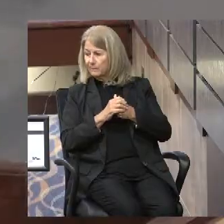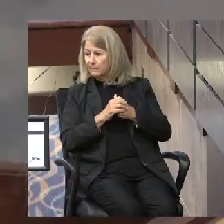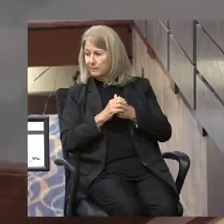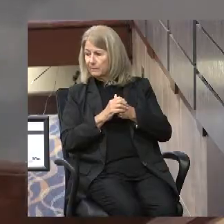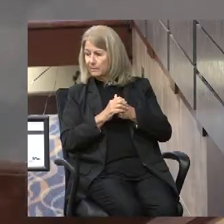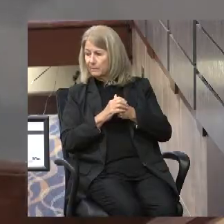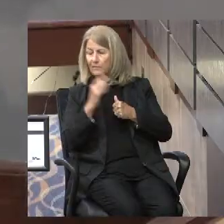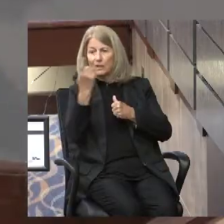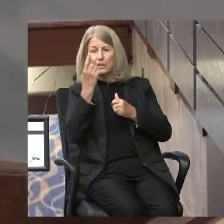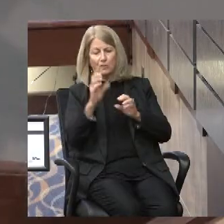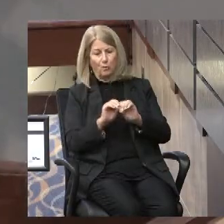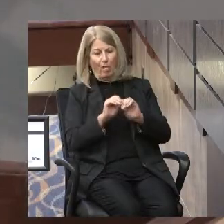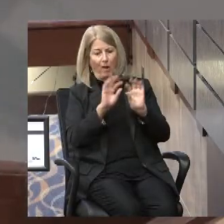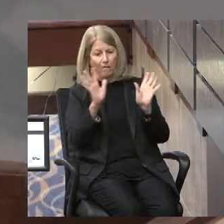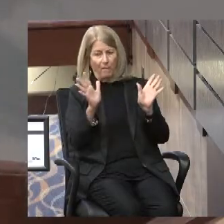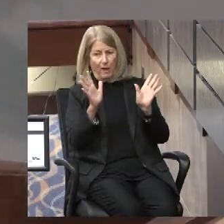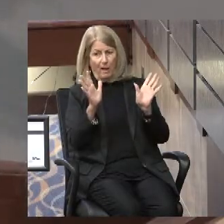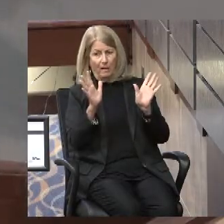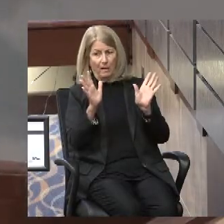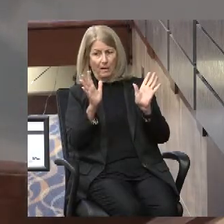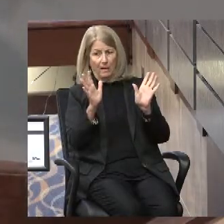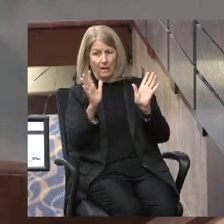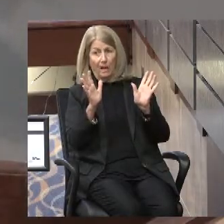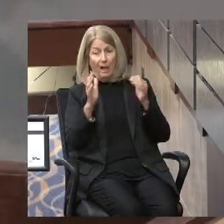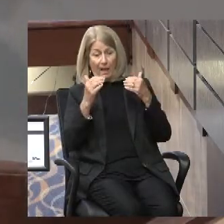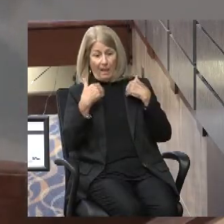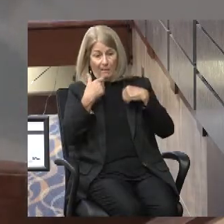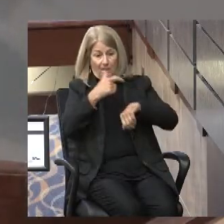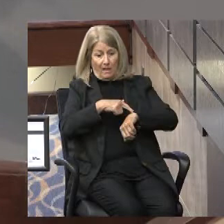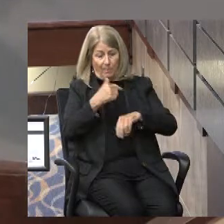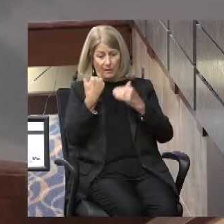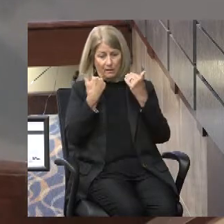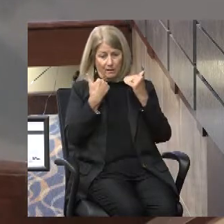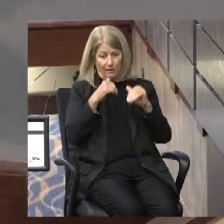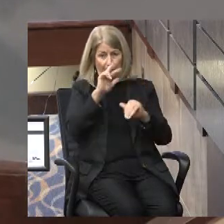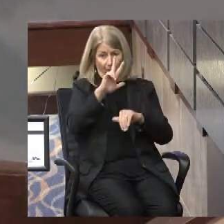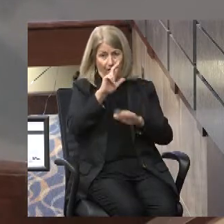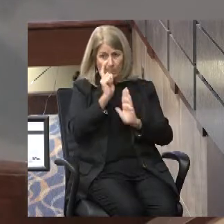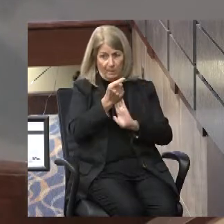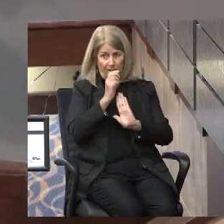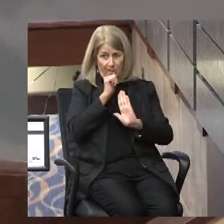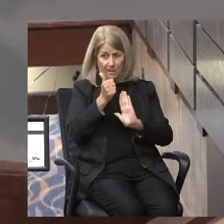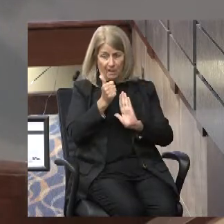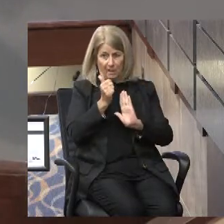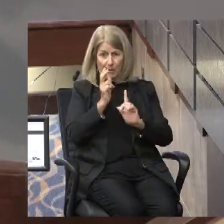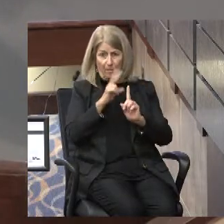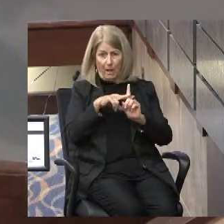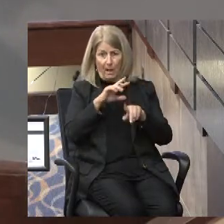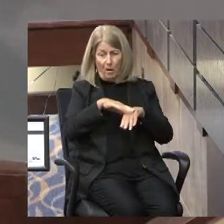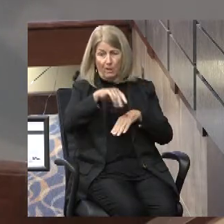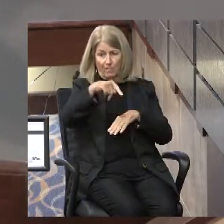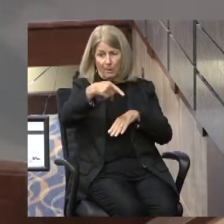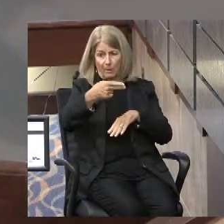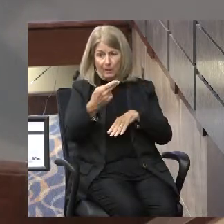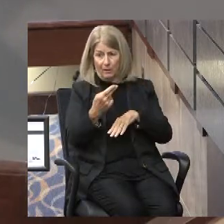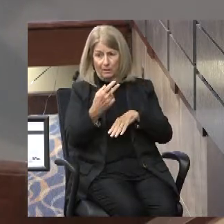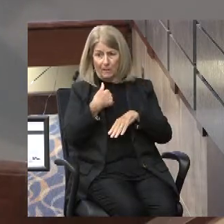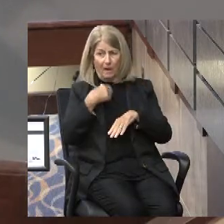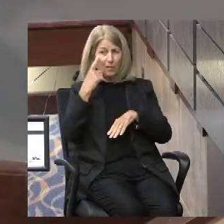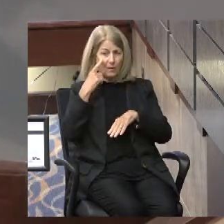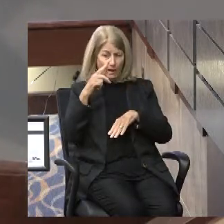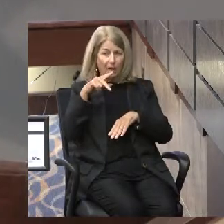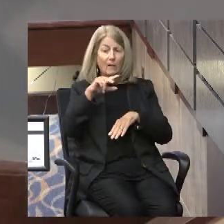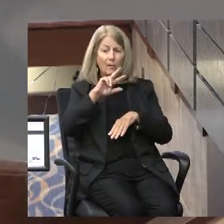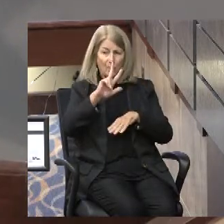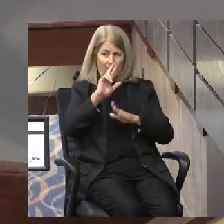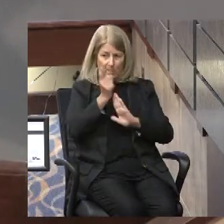Just to clarify, I had timed this for 3 minutes. Does 3 minutes not apply on public hearings? I believe 3 minutes still applies for public